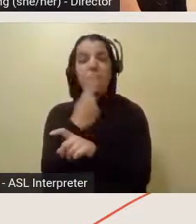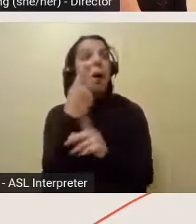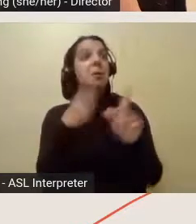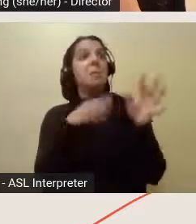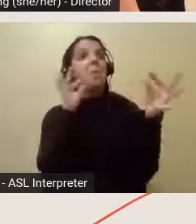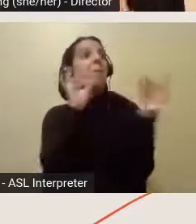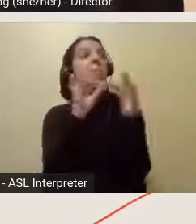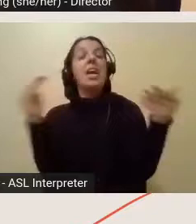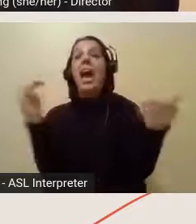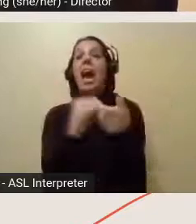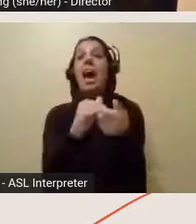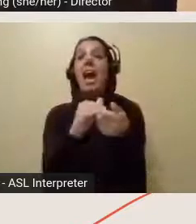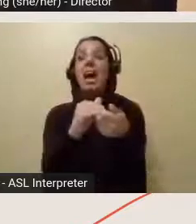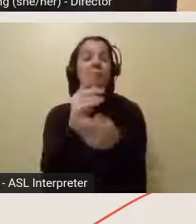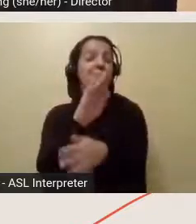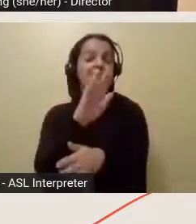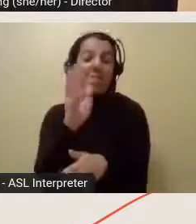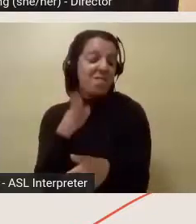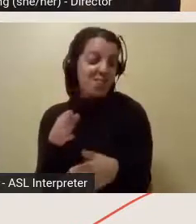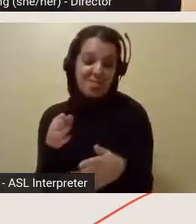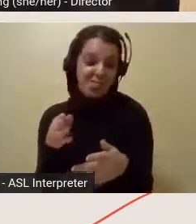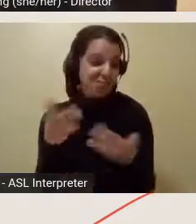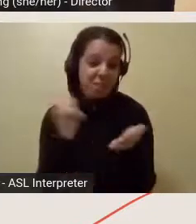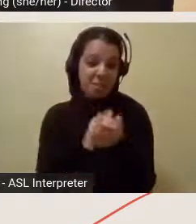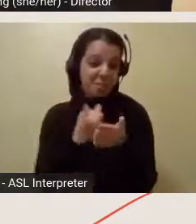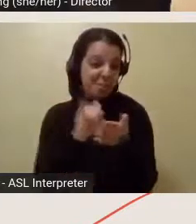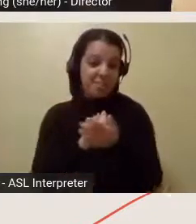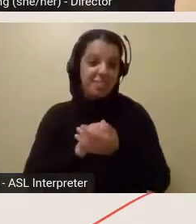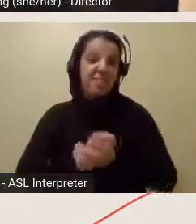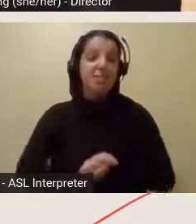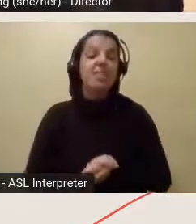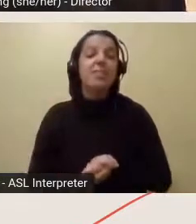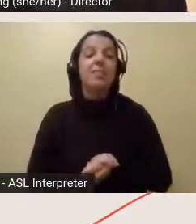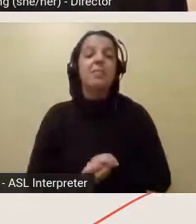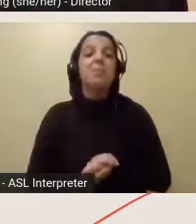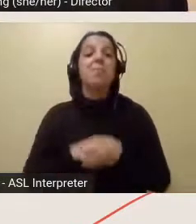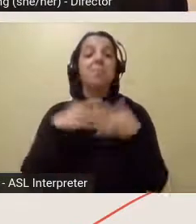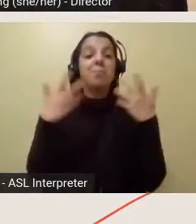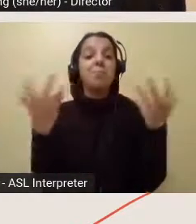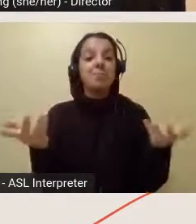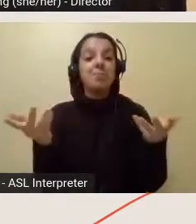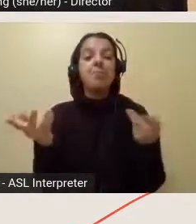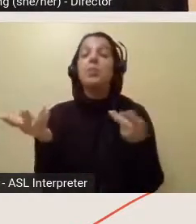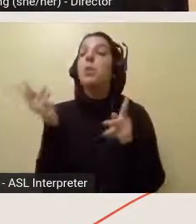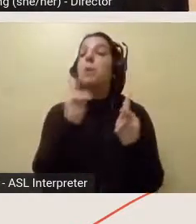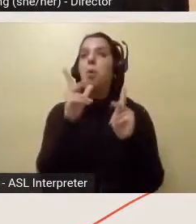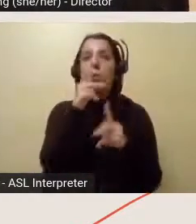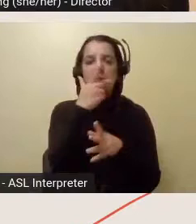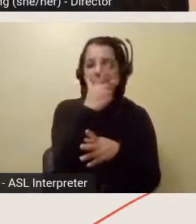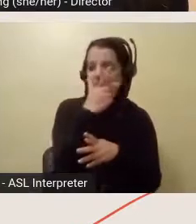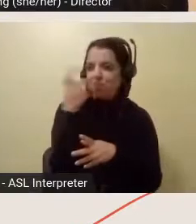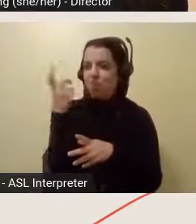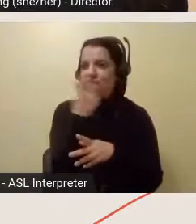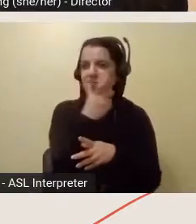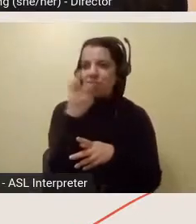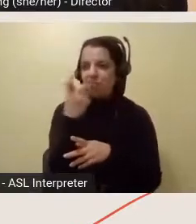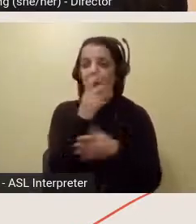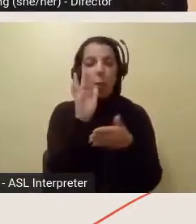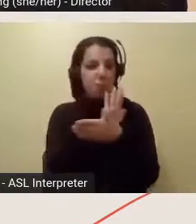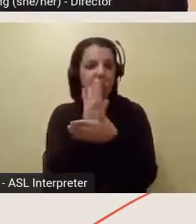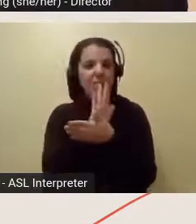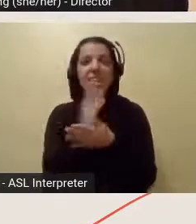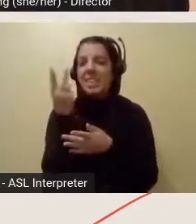going to be the process. So I think in some ways, like to those folks who are gonna like look at those images one by one or study them in class or have like a